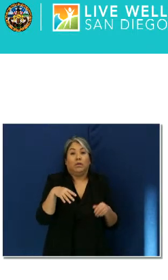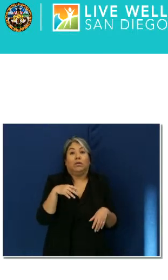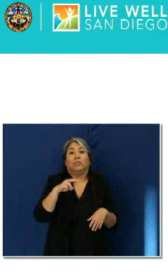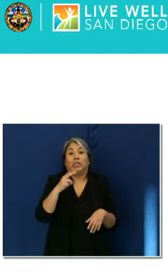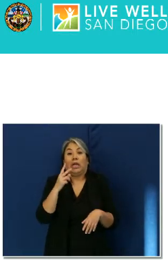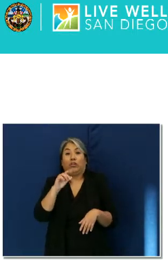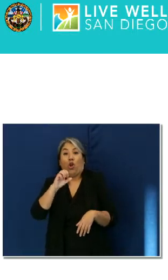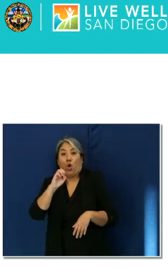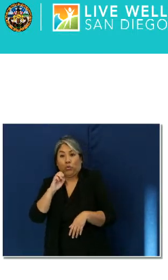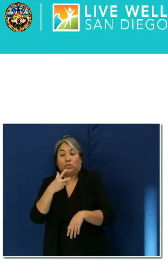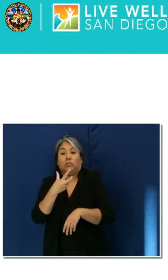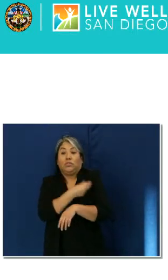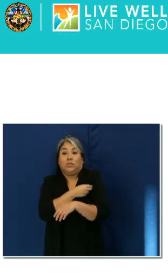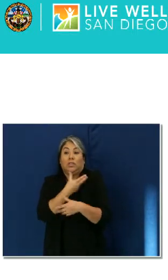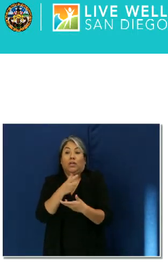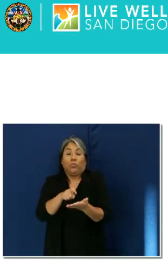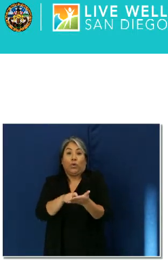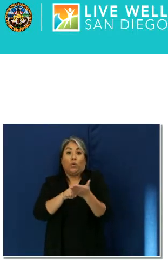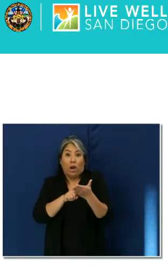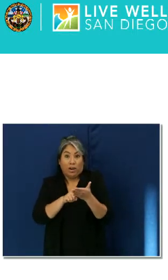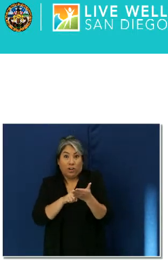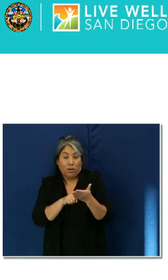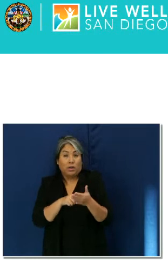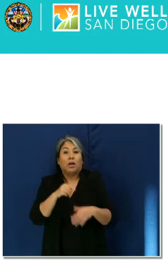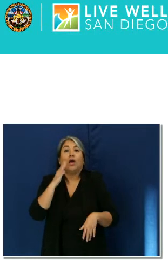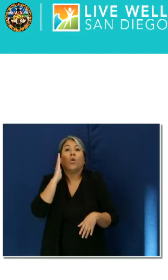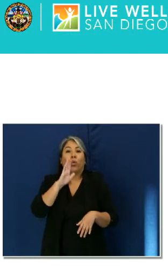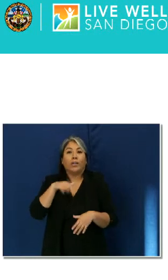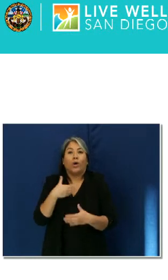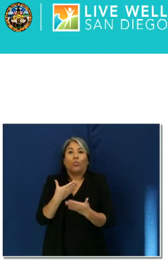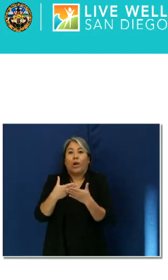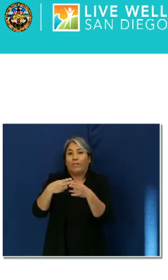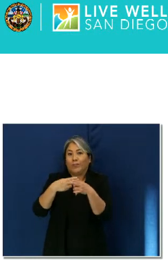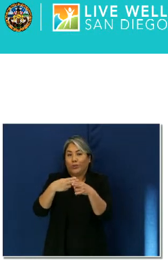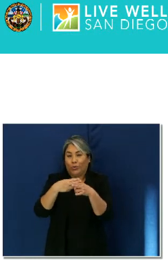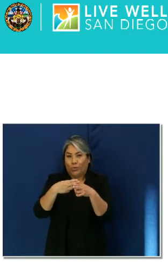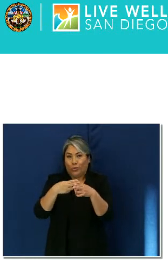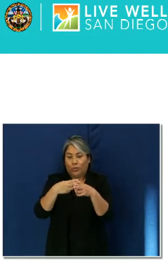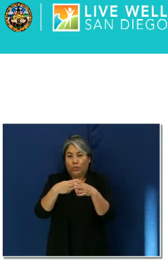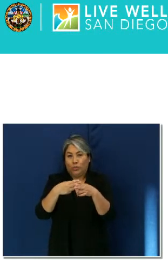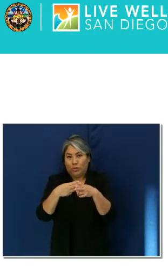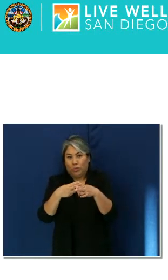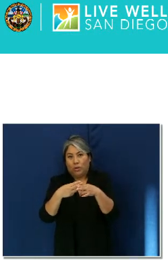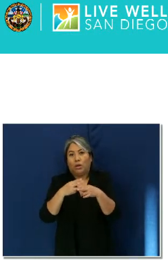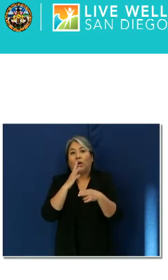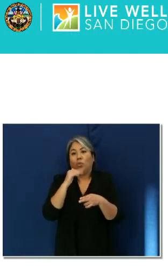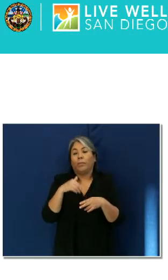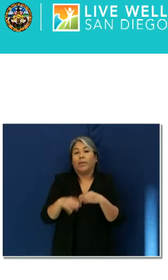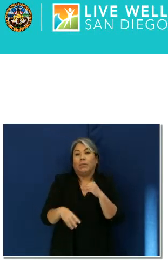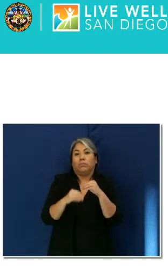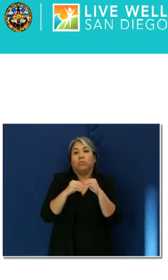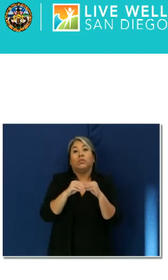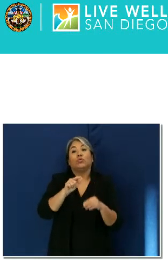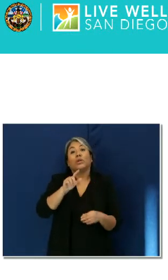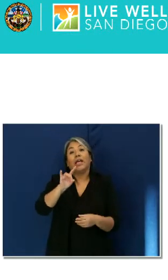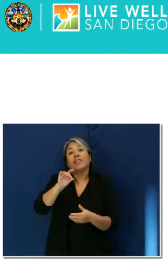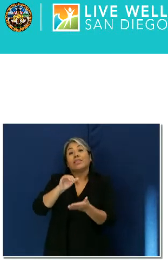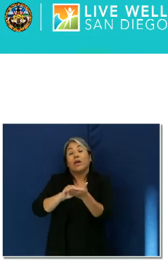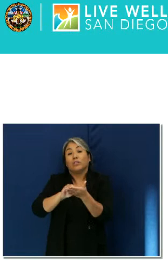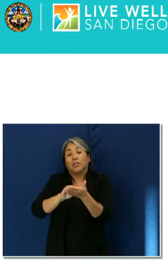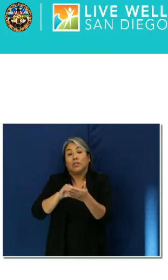vaccine required will arrive soon and will be an additional